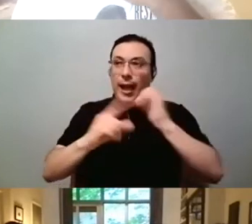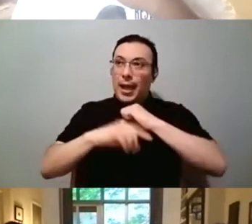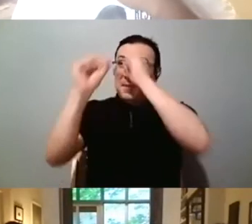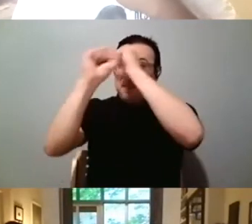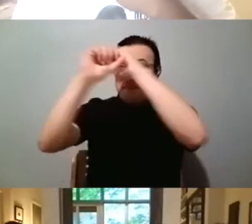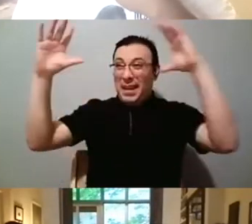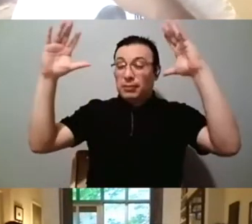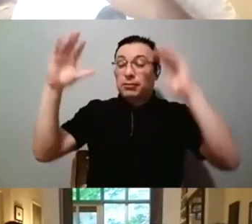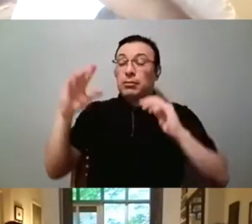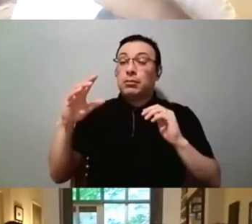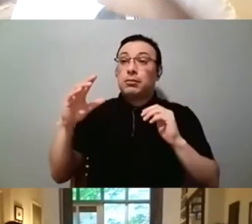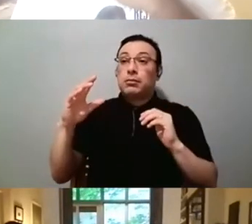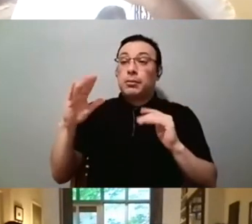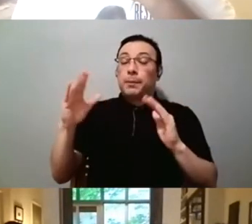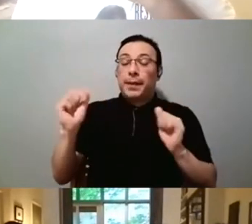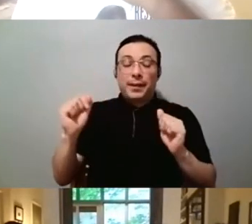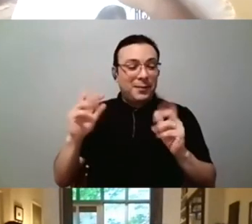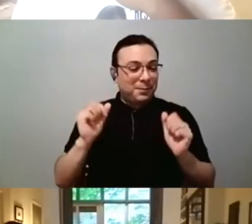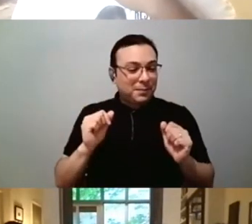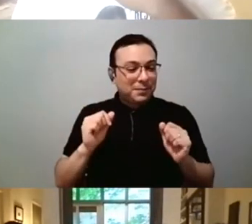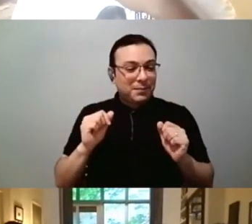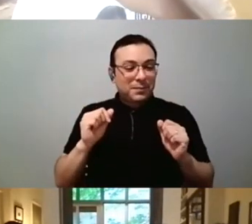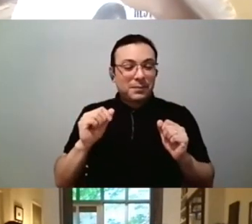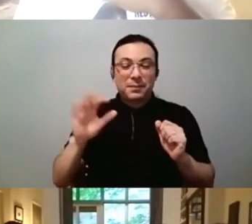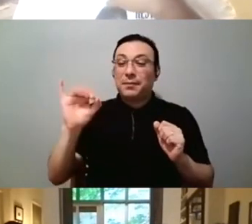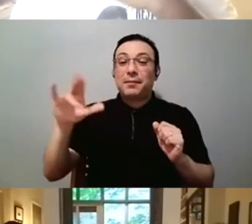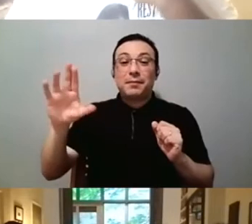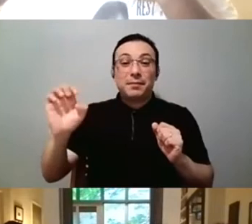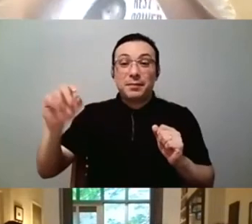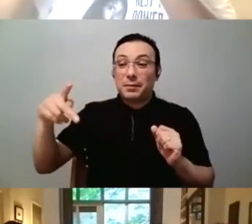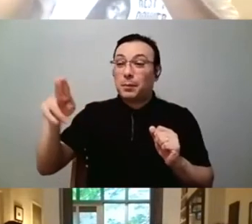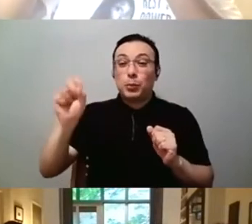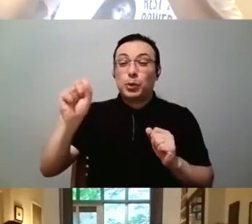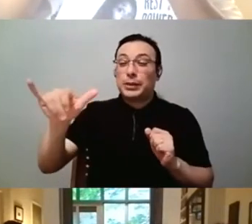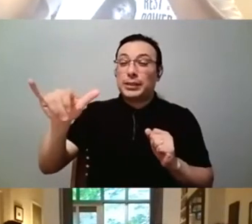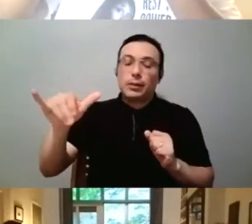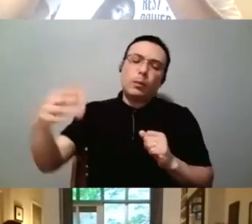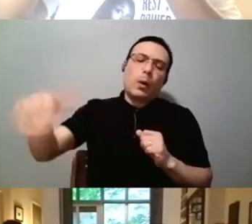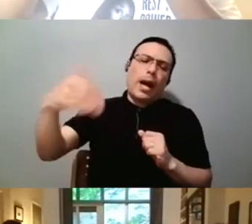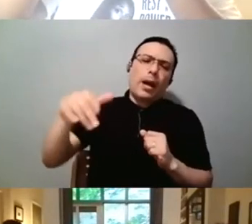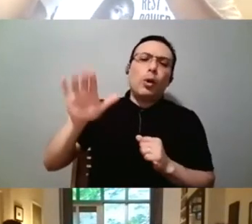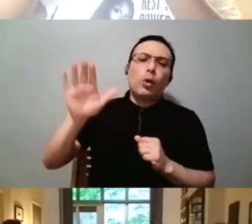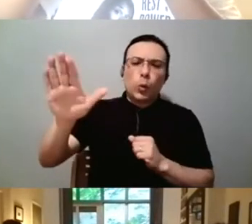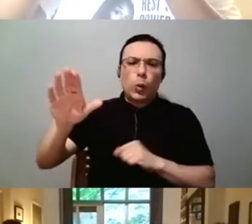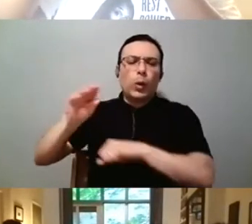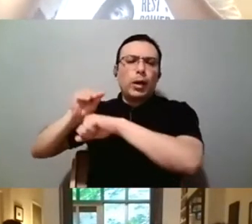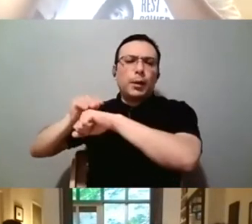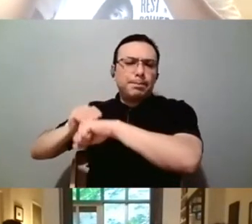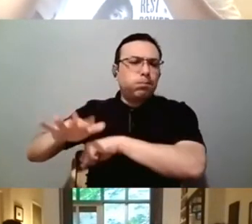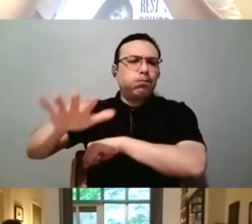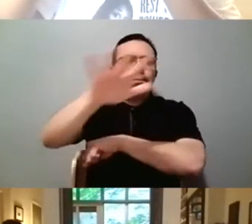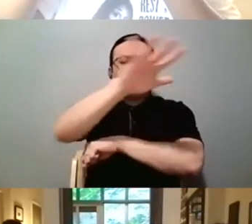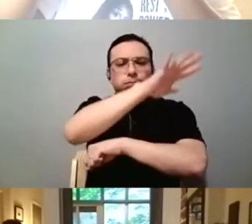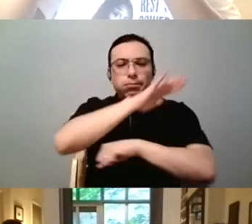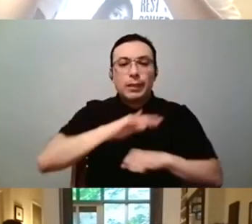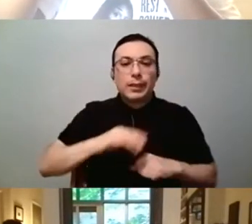fierce pussy, I cannot thank you enough for your transmission. Heather Lynn Johnson, I cannot thank